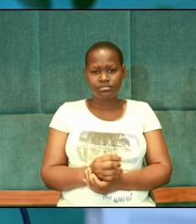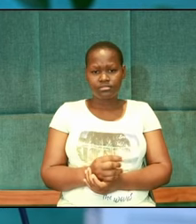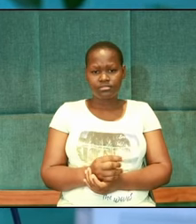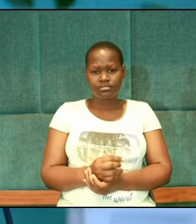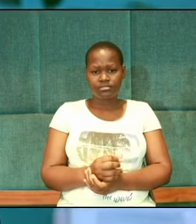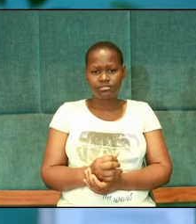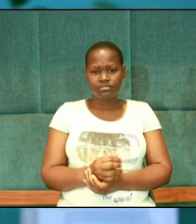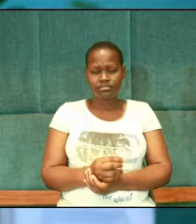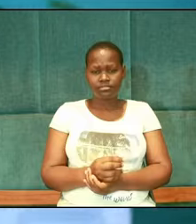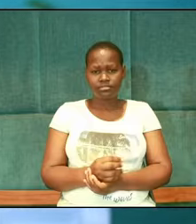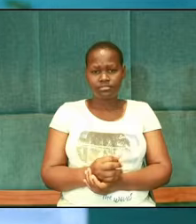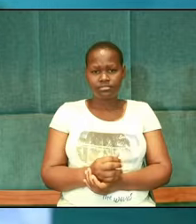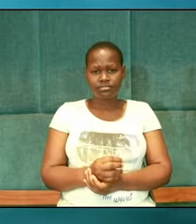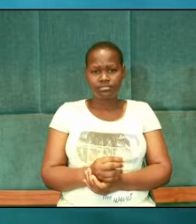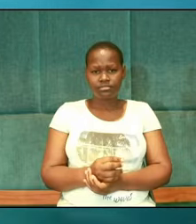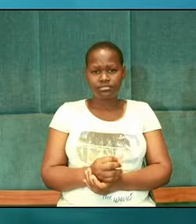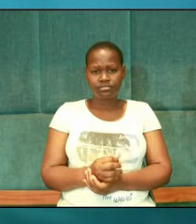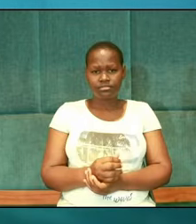Time is up.